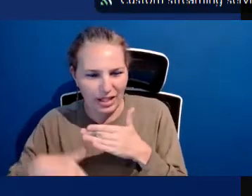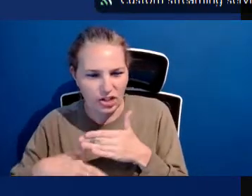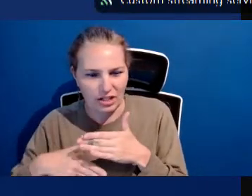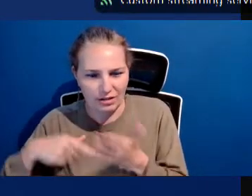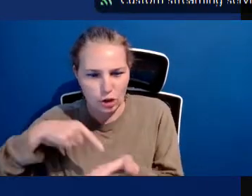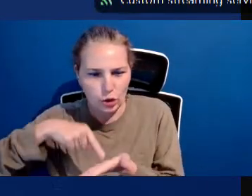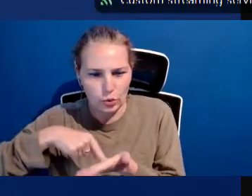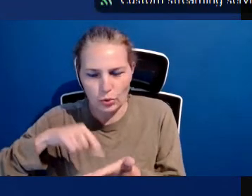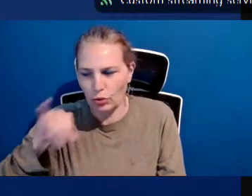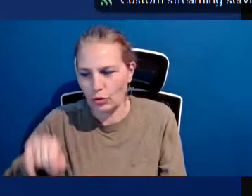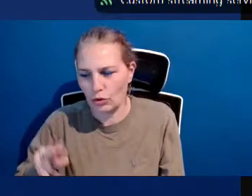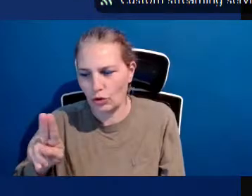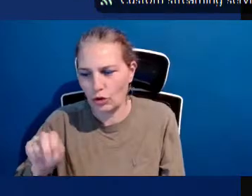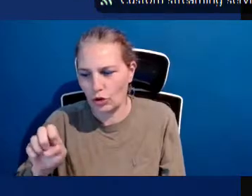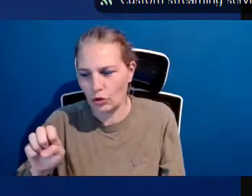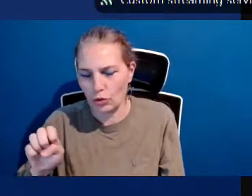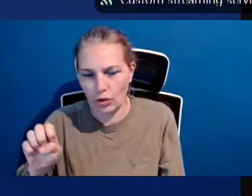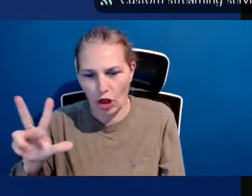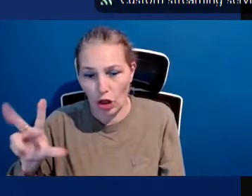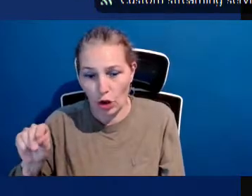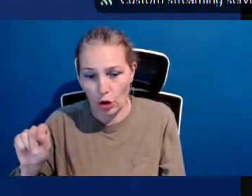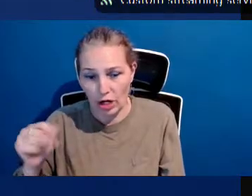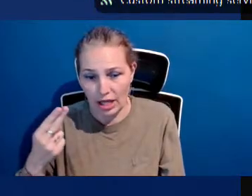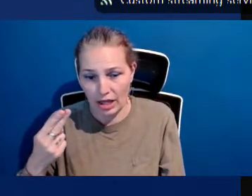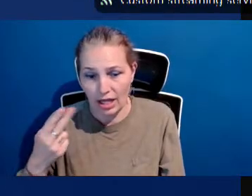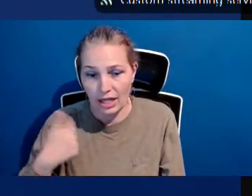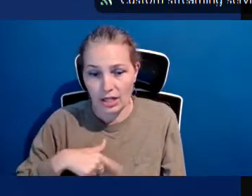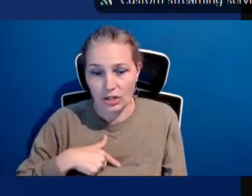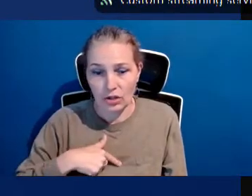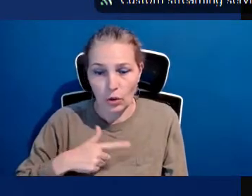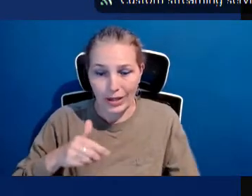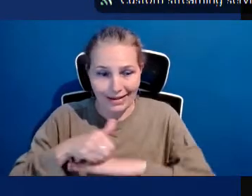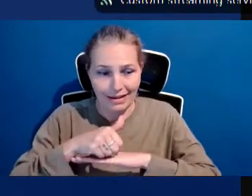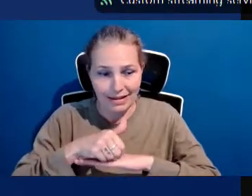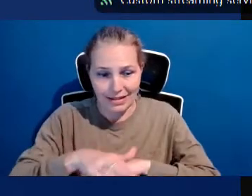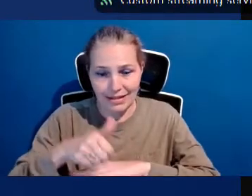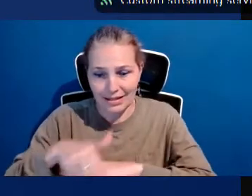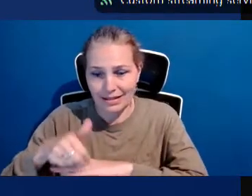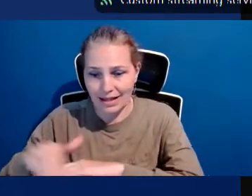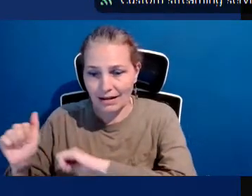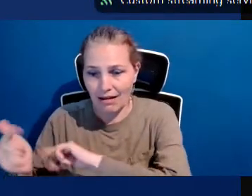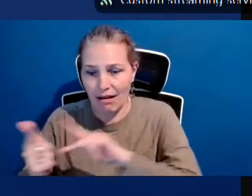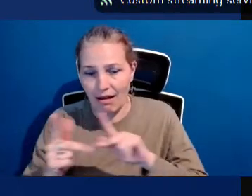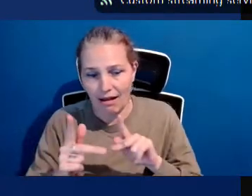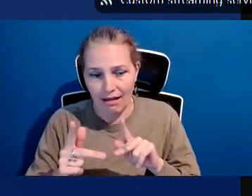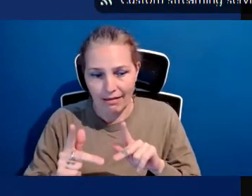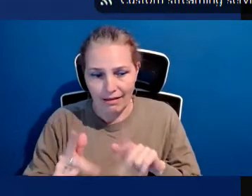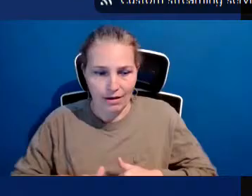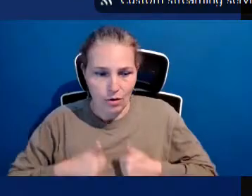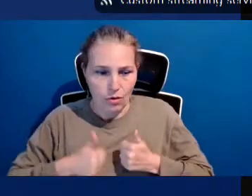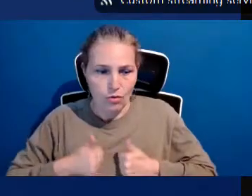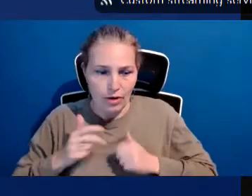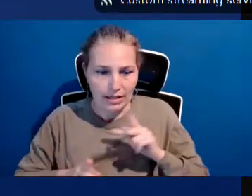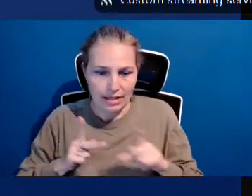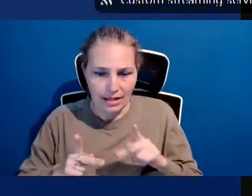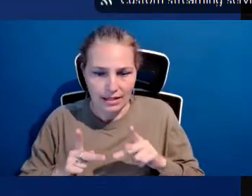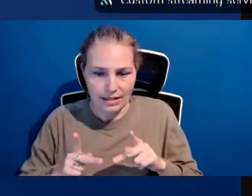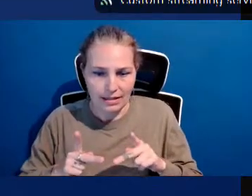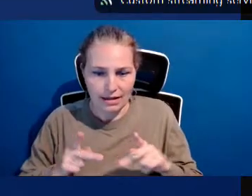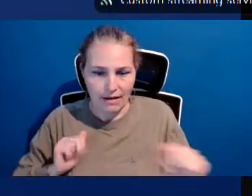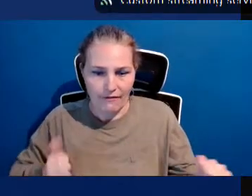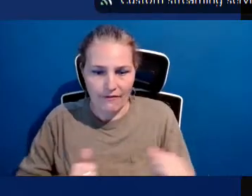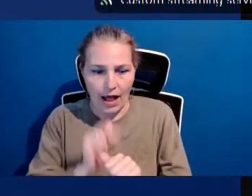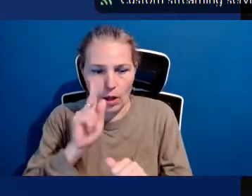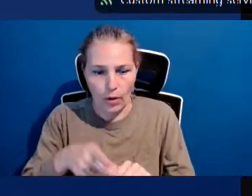As part of the process, we sent all of these residents a follow-up notice detailing